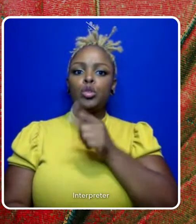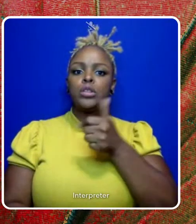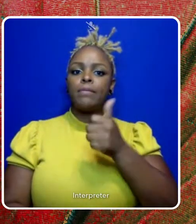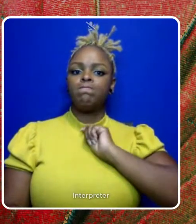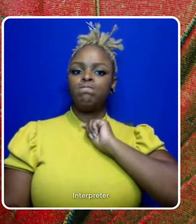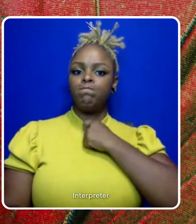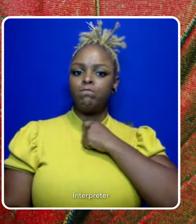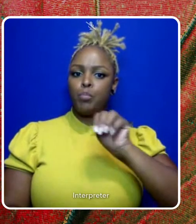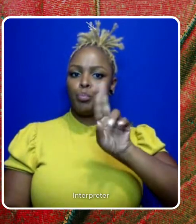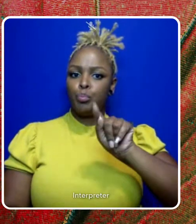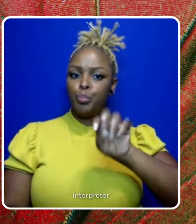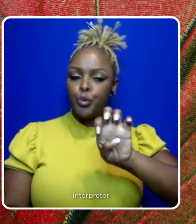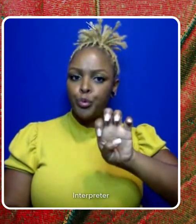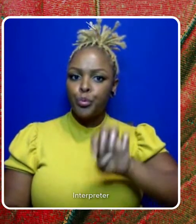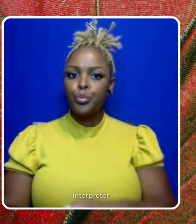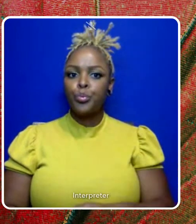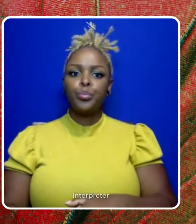performing.